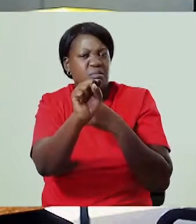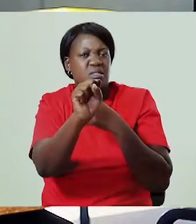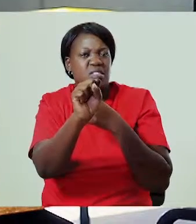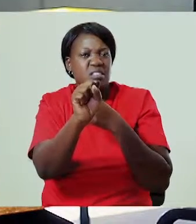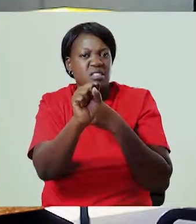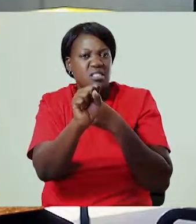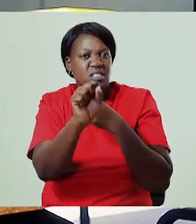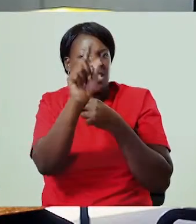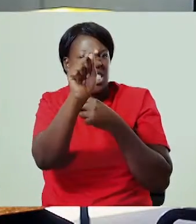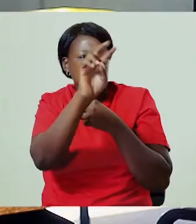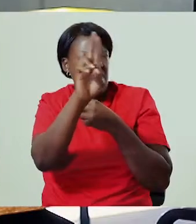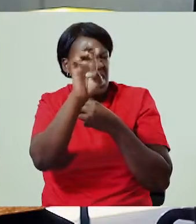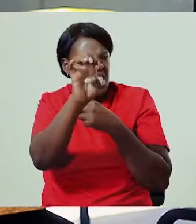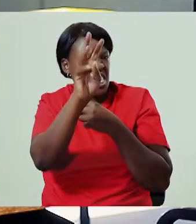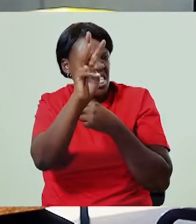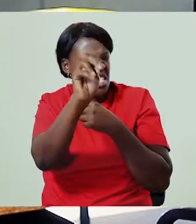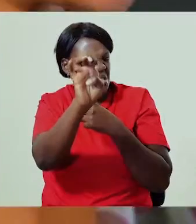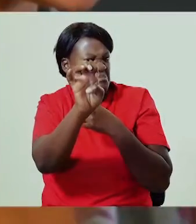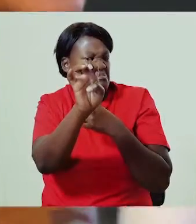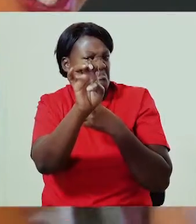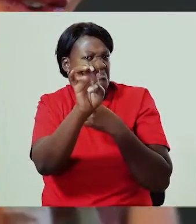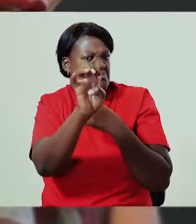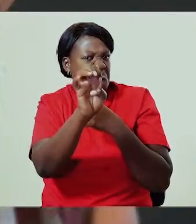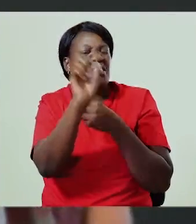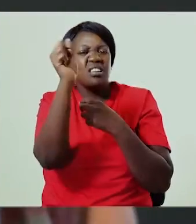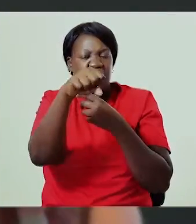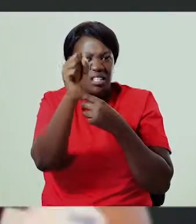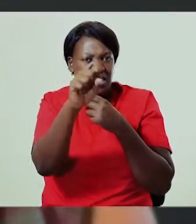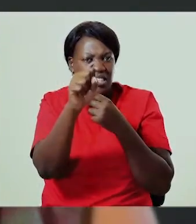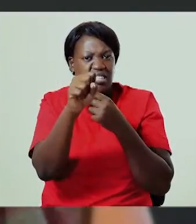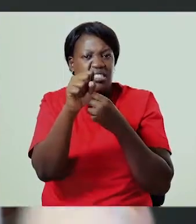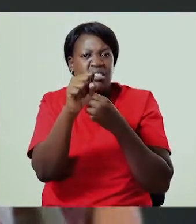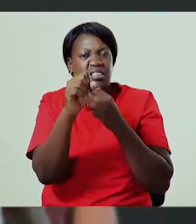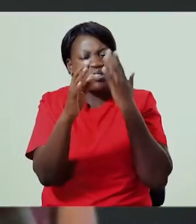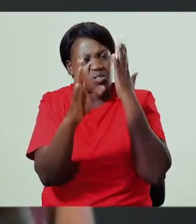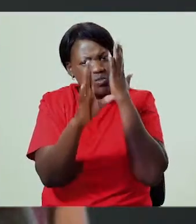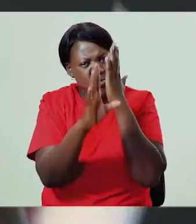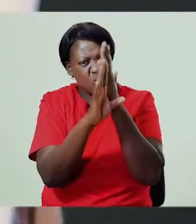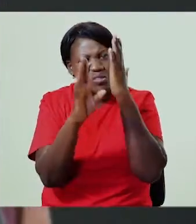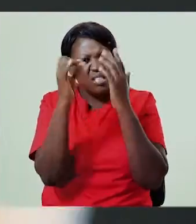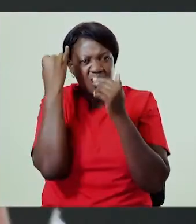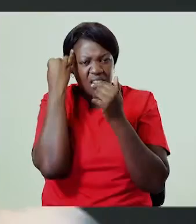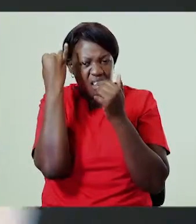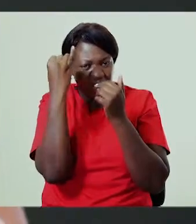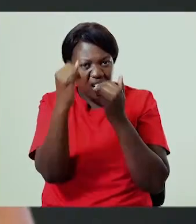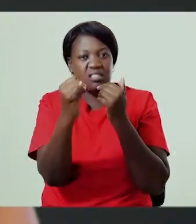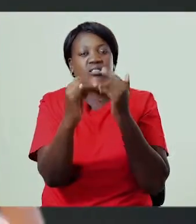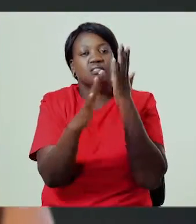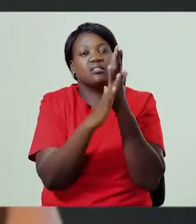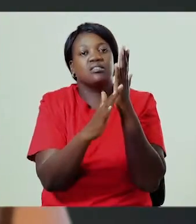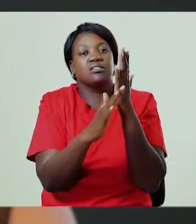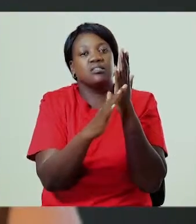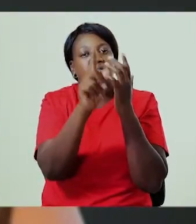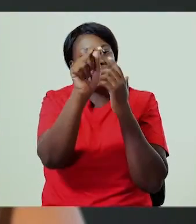in T-H-E-M-E? Yes, the central or main idea or message in a literary work